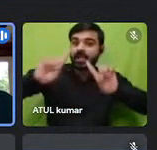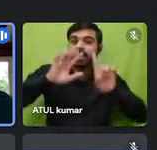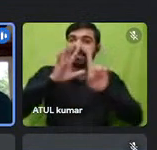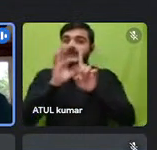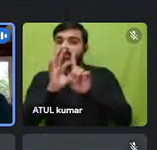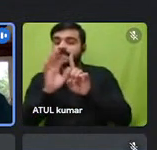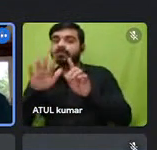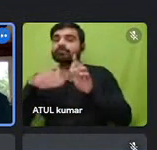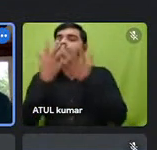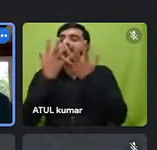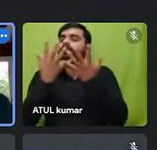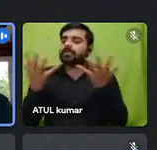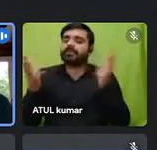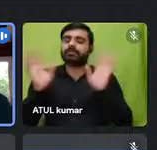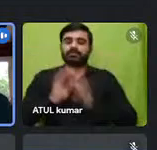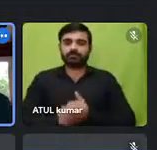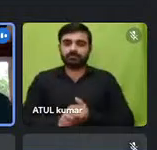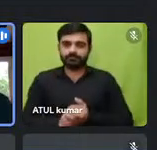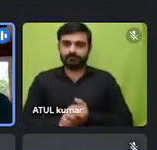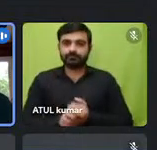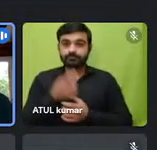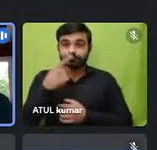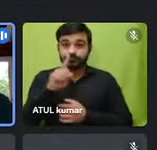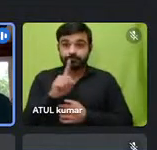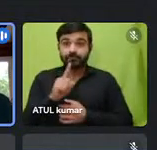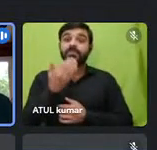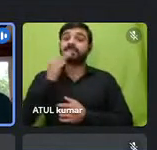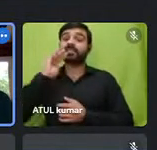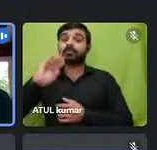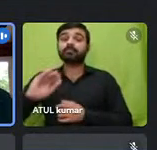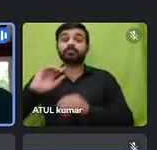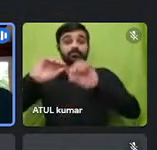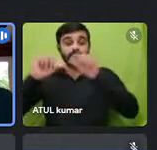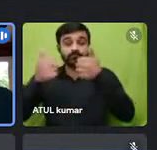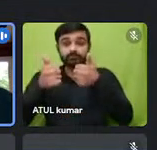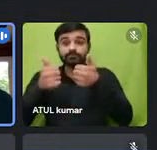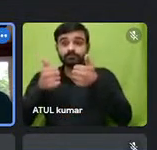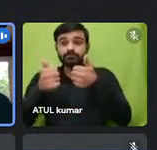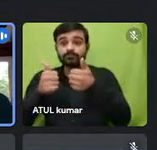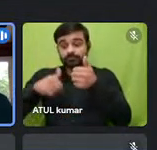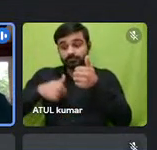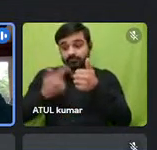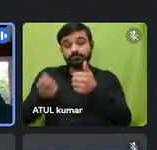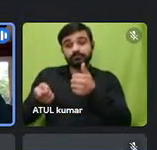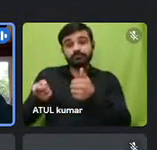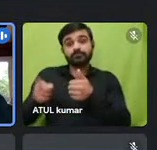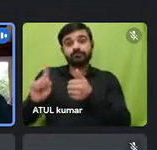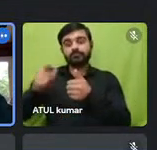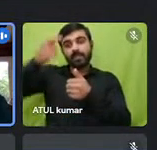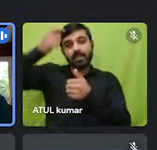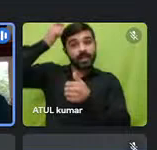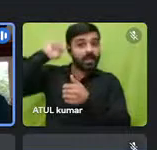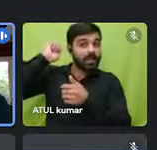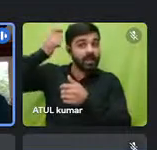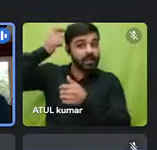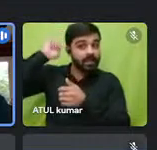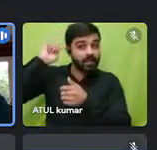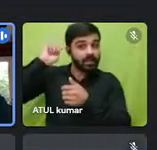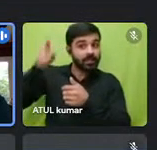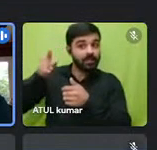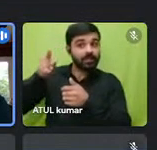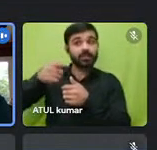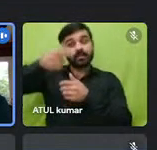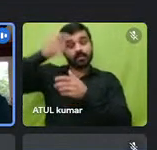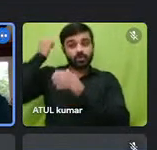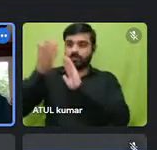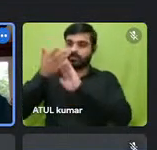without the object, right? So when a child can pretend to comb their hair without having a comb